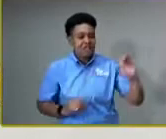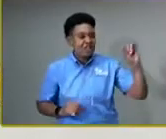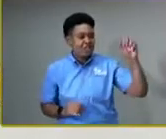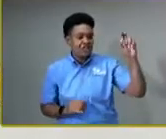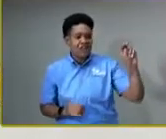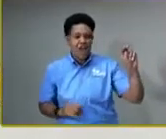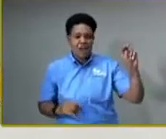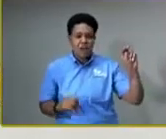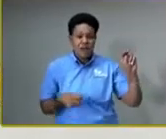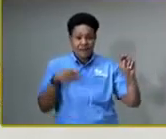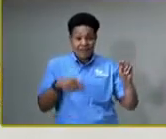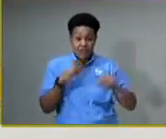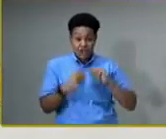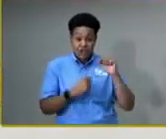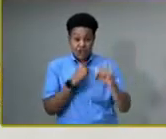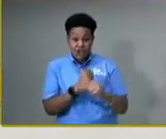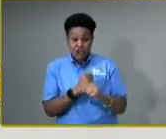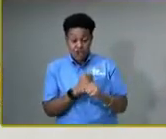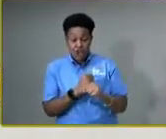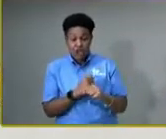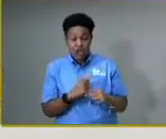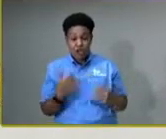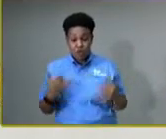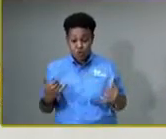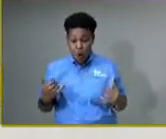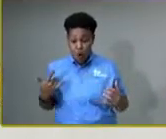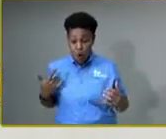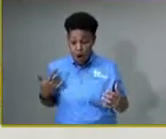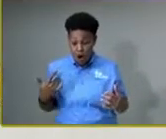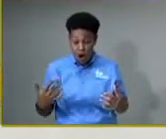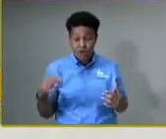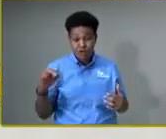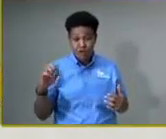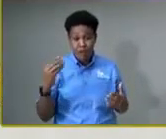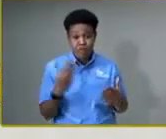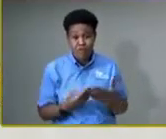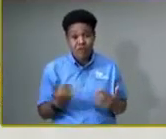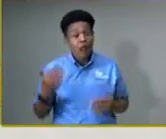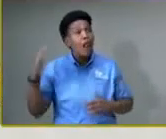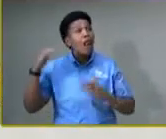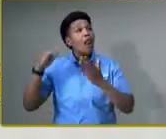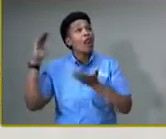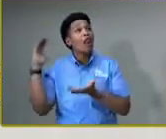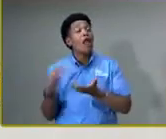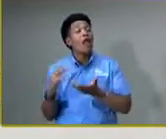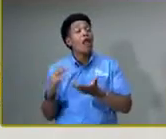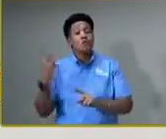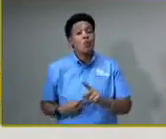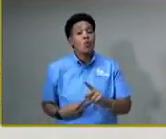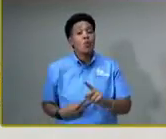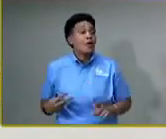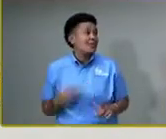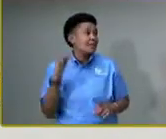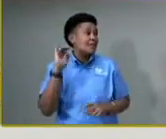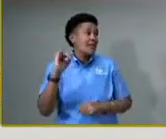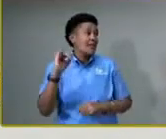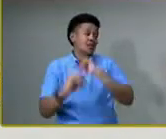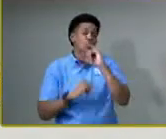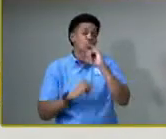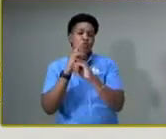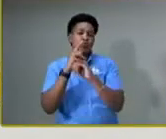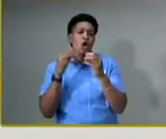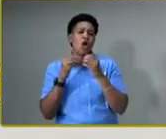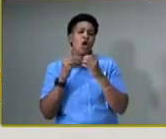January of this year to date, in February, less than 2 months, that institution has lost